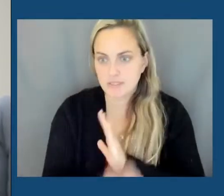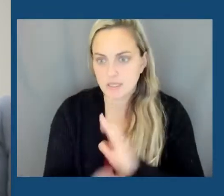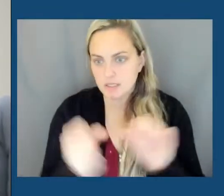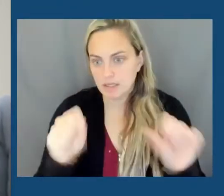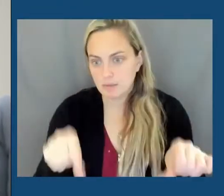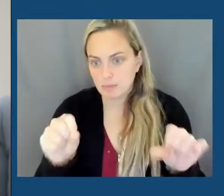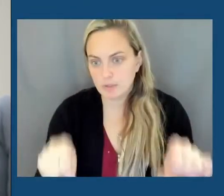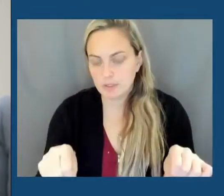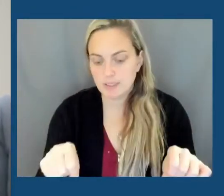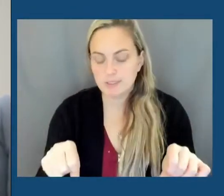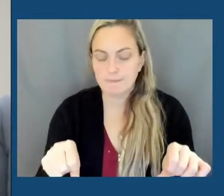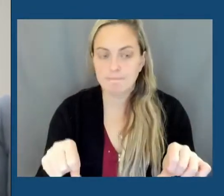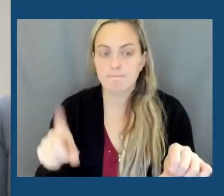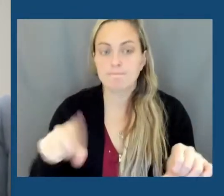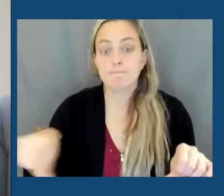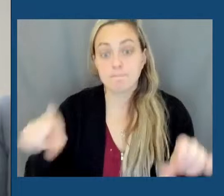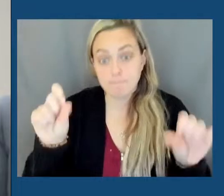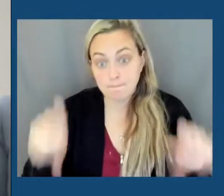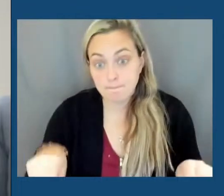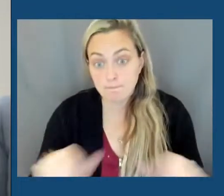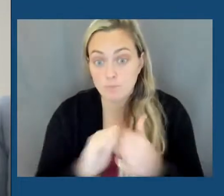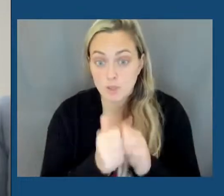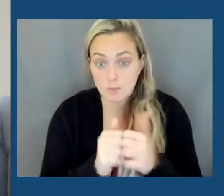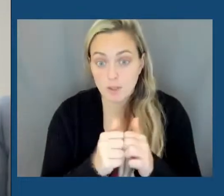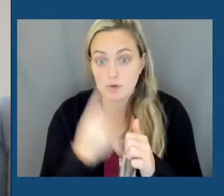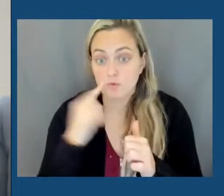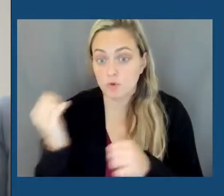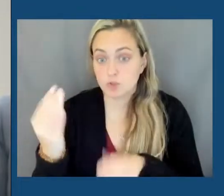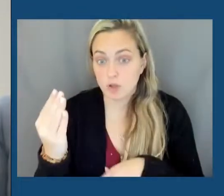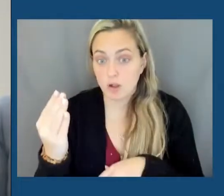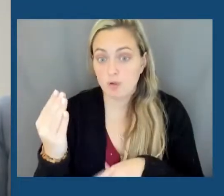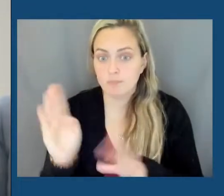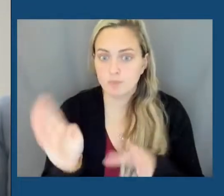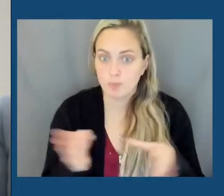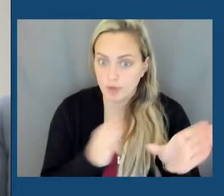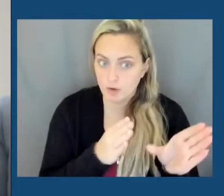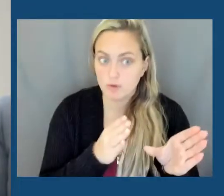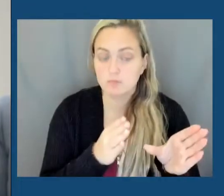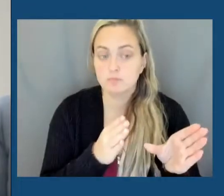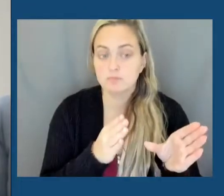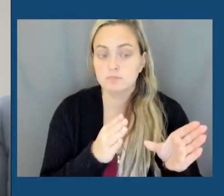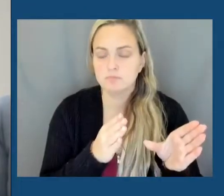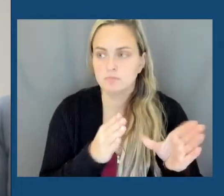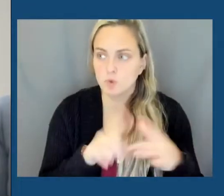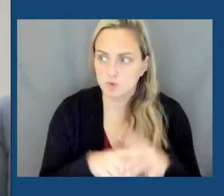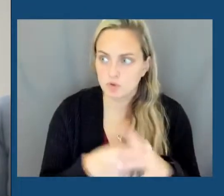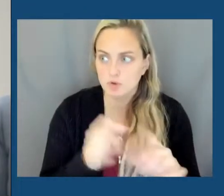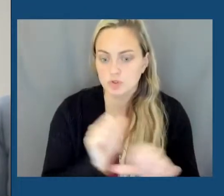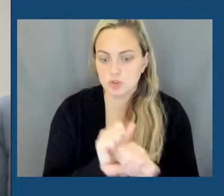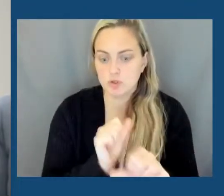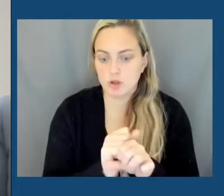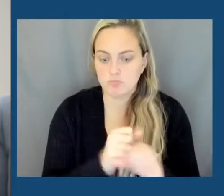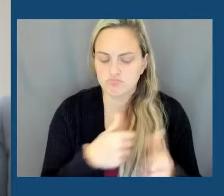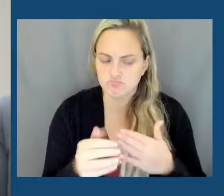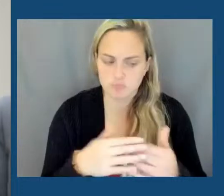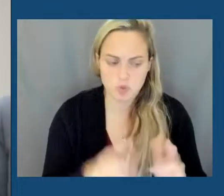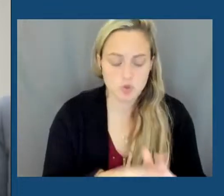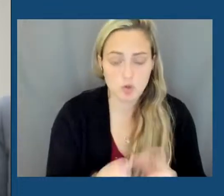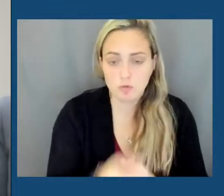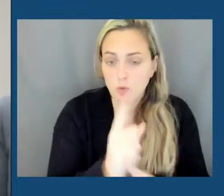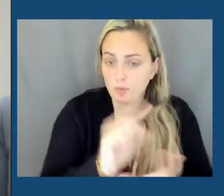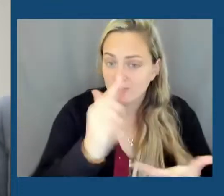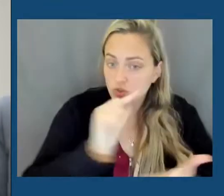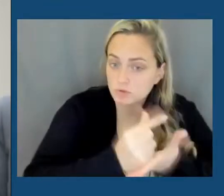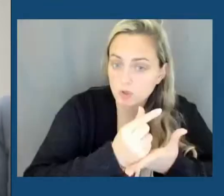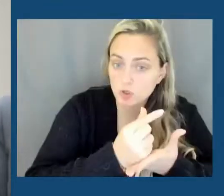capabilities so that they can be competitive for these jobs and they're prepared to enter these jobs, whether they want to start the moment they graduate, if they want